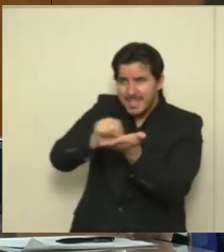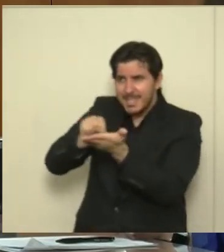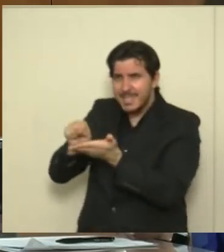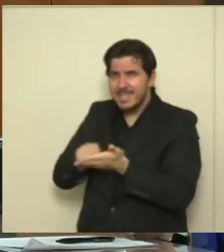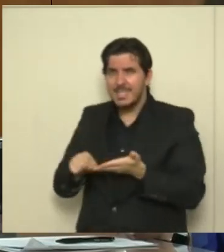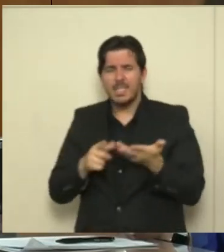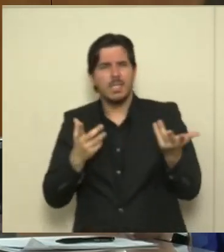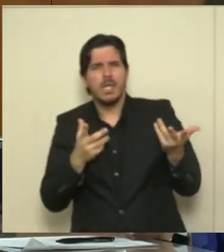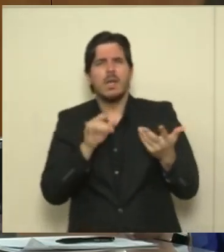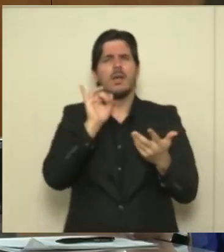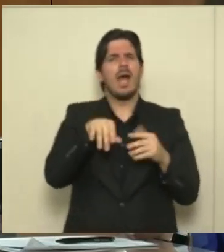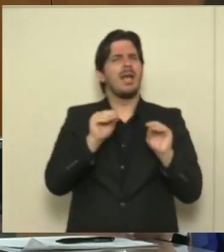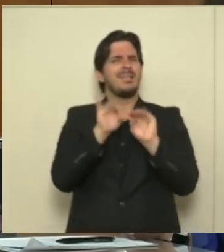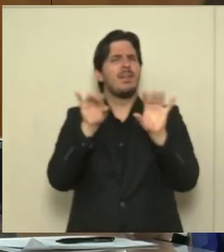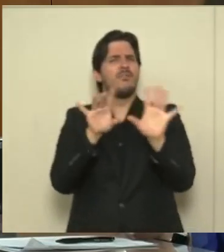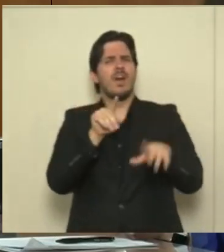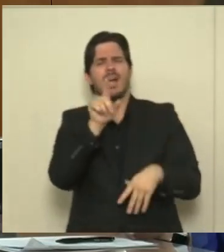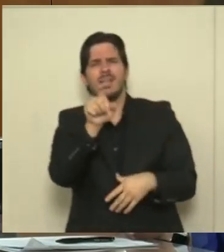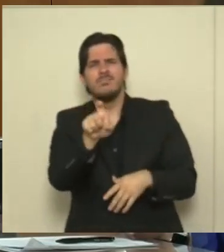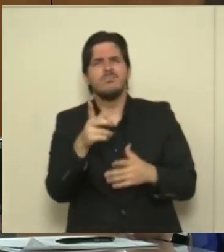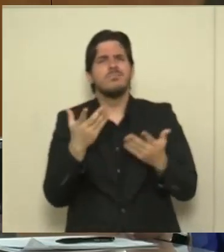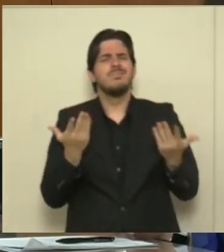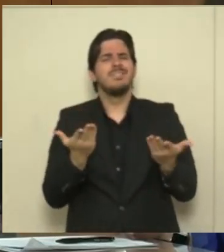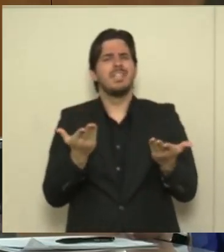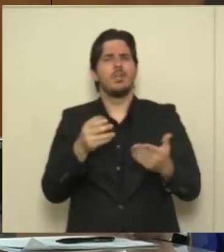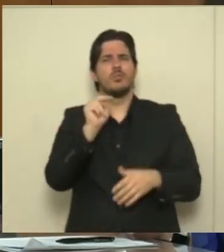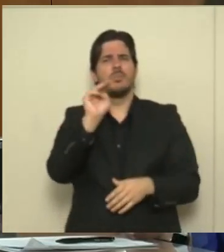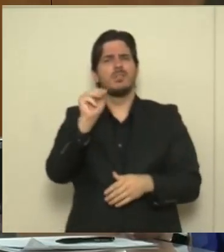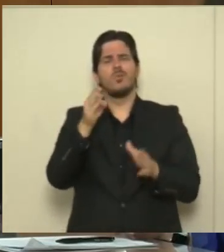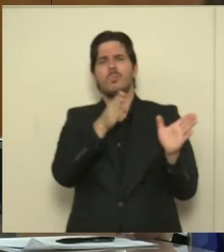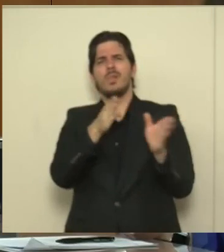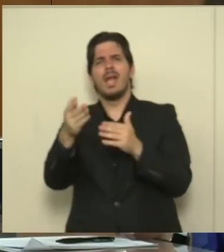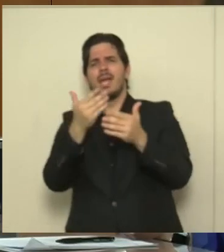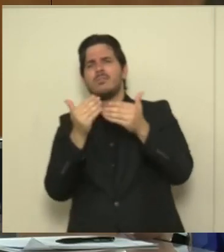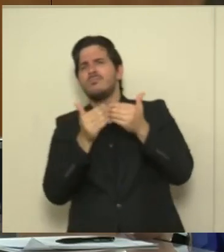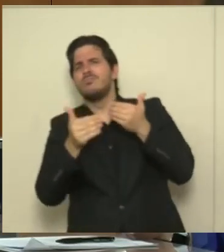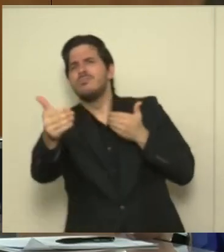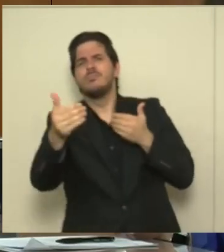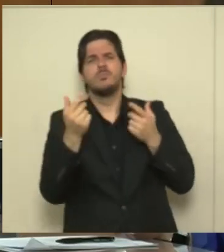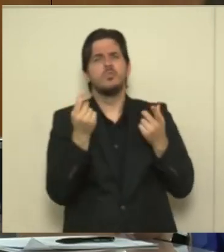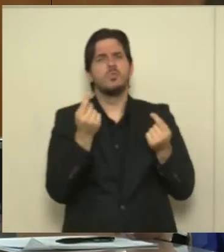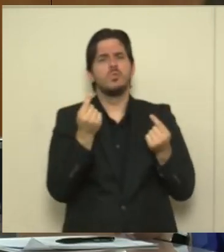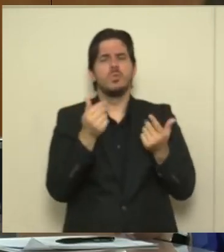Could you talk a bit about what the state's plan is on that going forward, and how it can